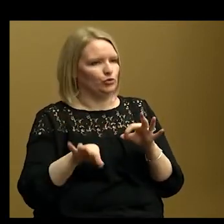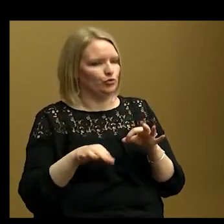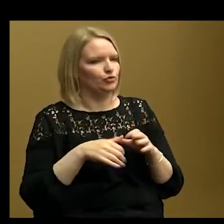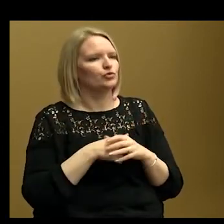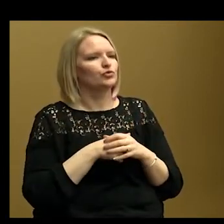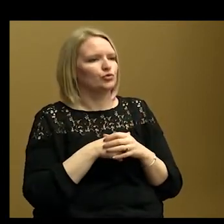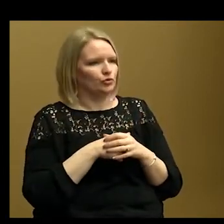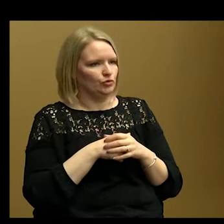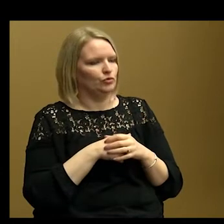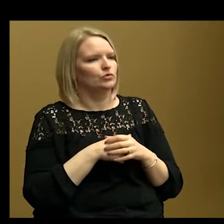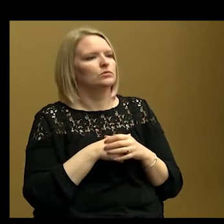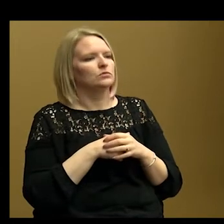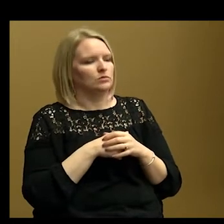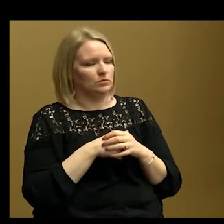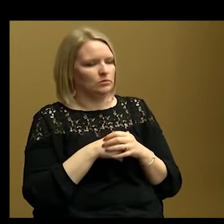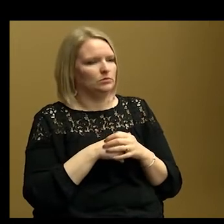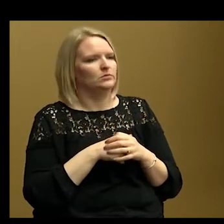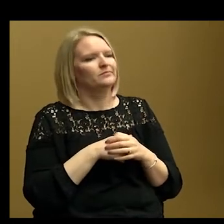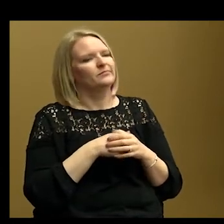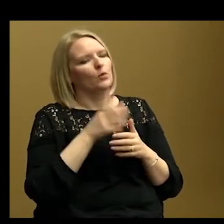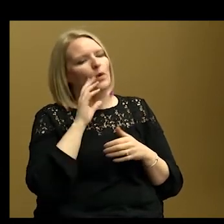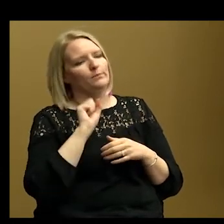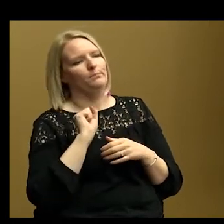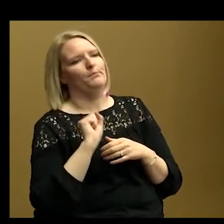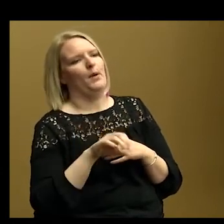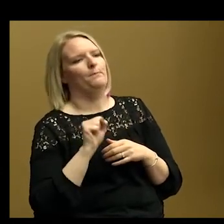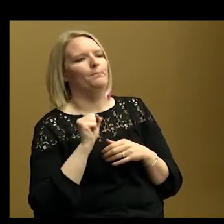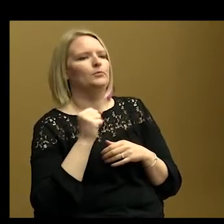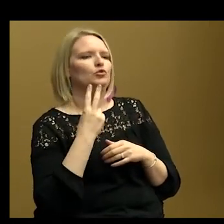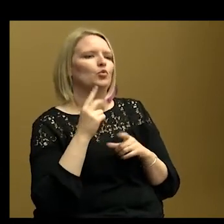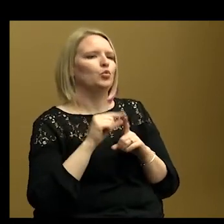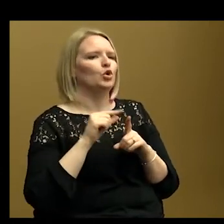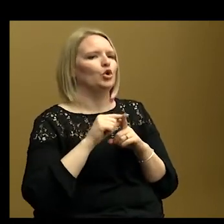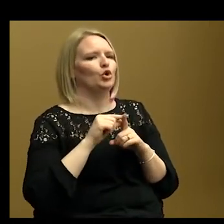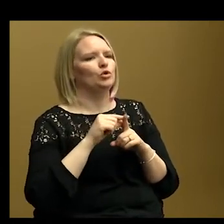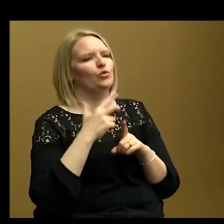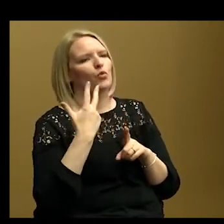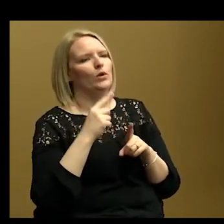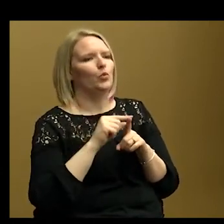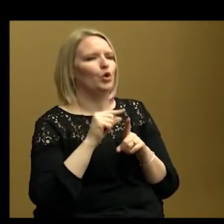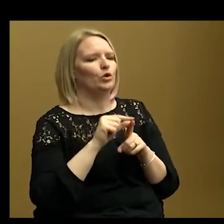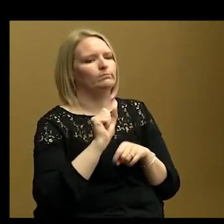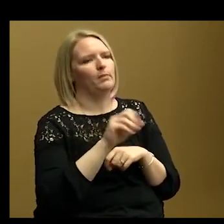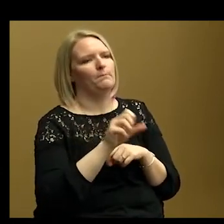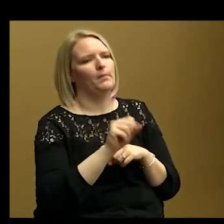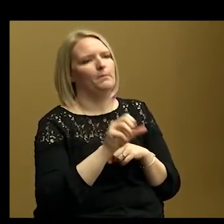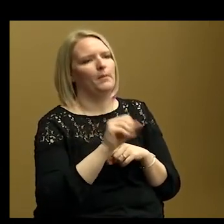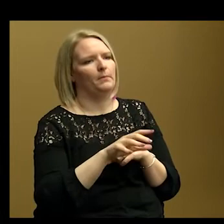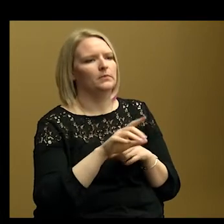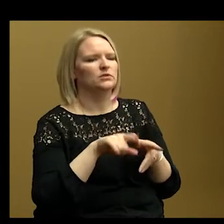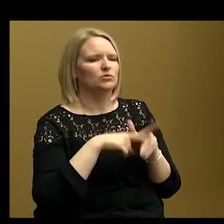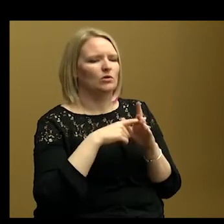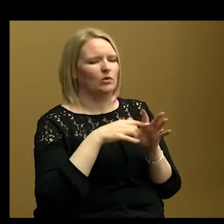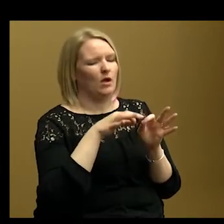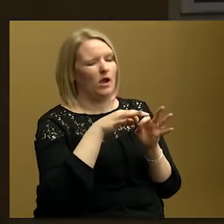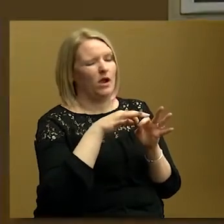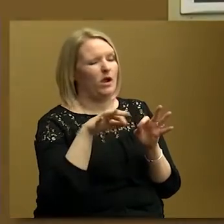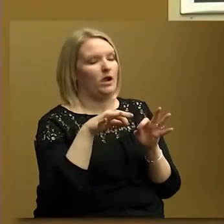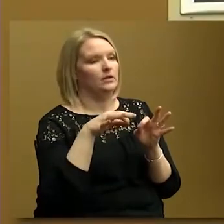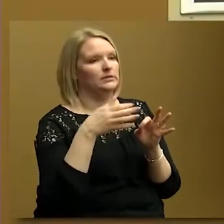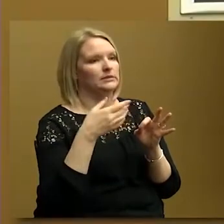they're getting those 2 and 3 words and starting to put them together, starting to put together simple